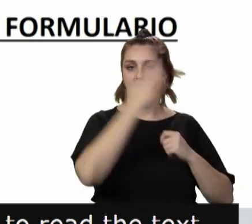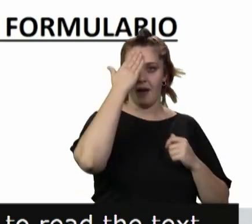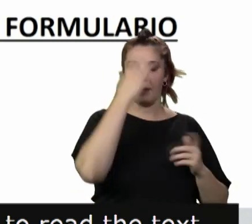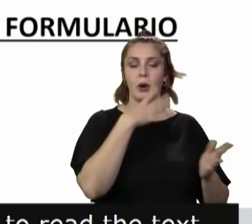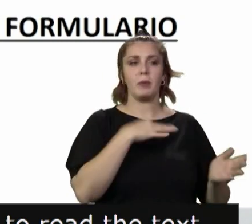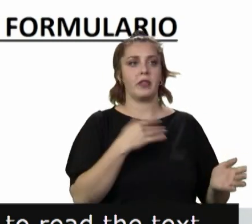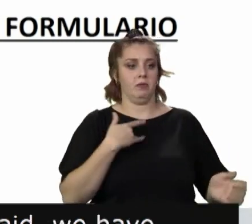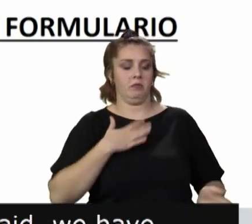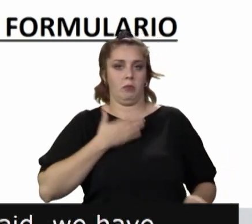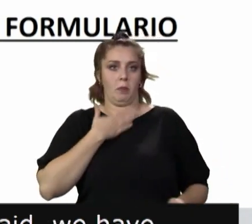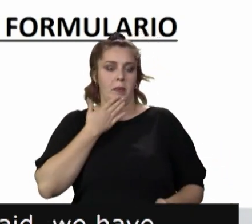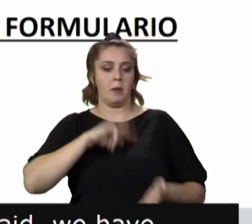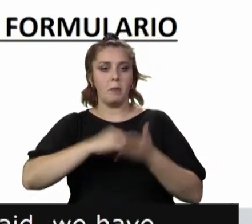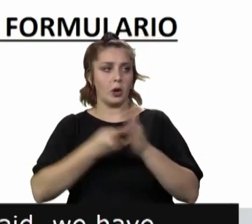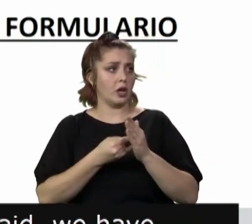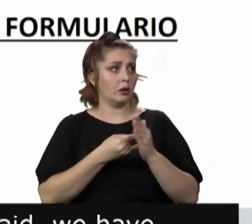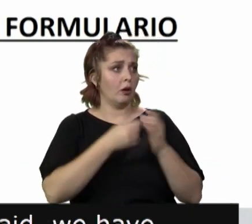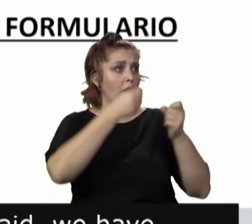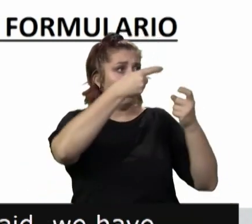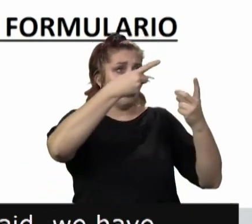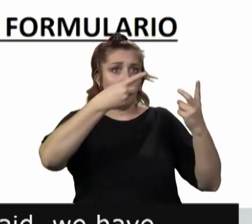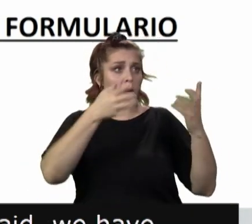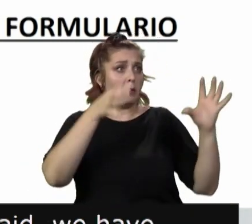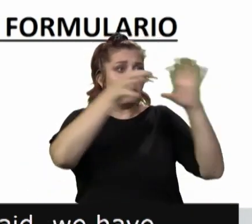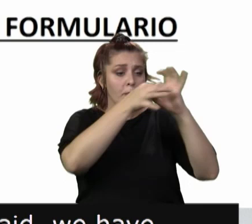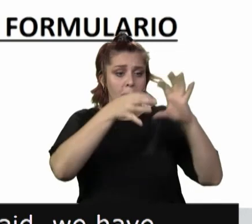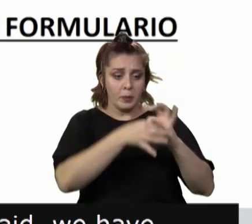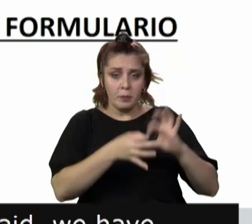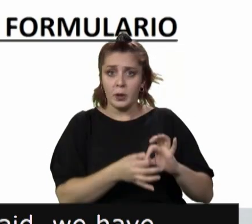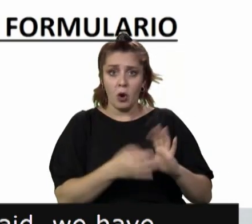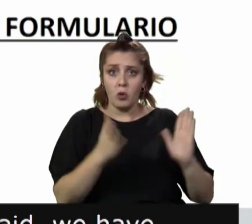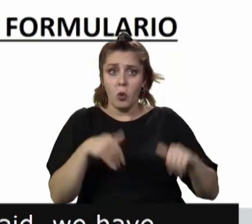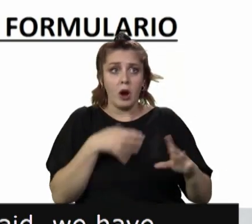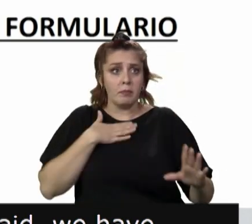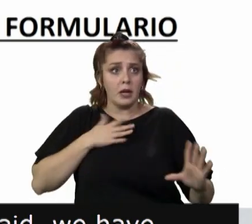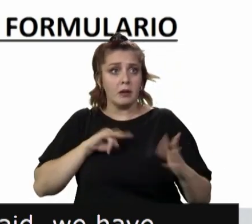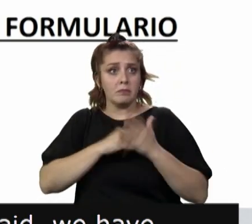keywords, but you might say, well, my project is